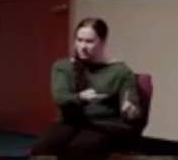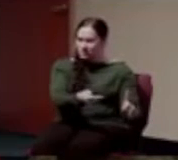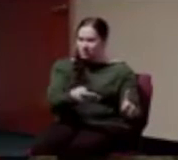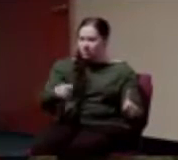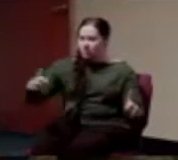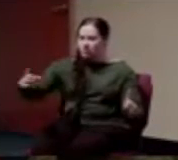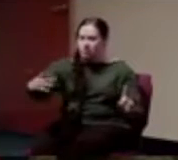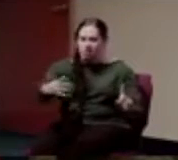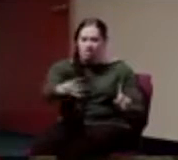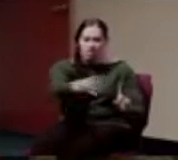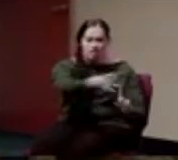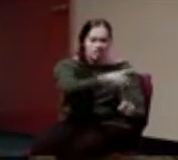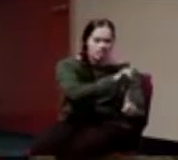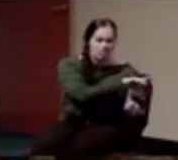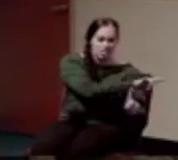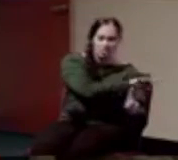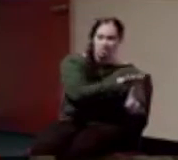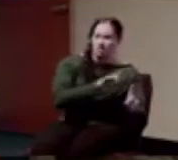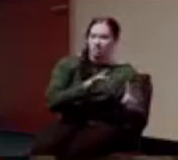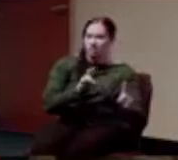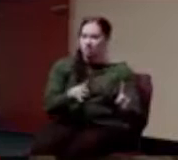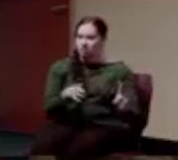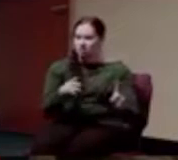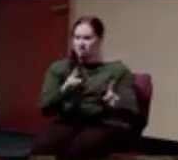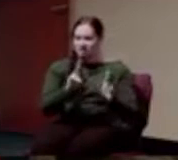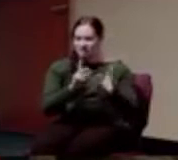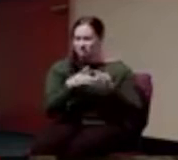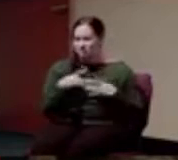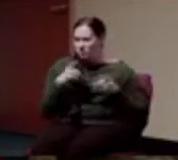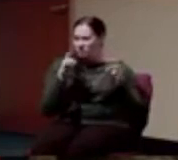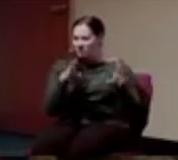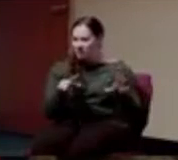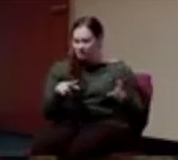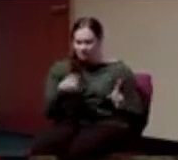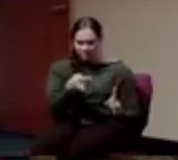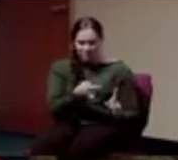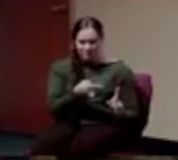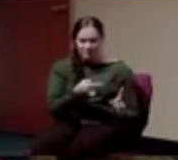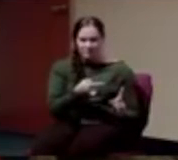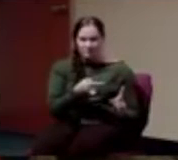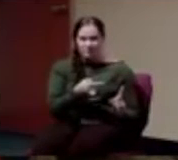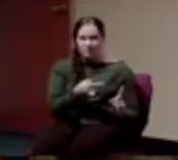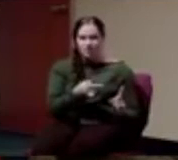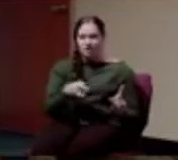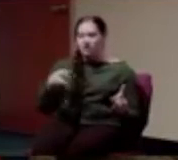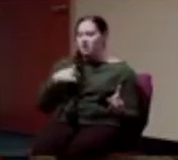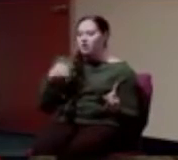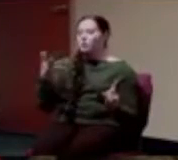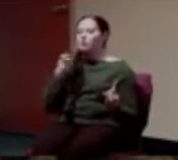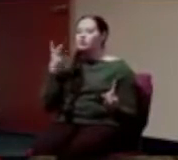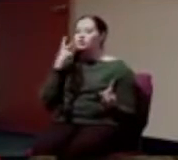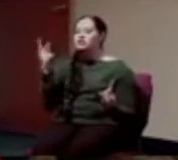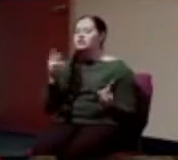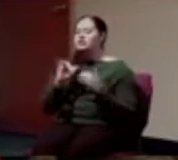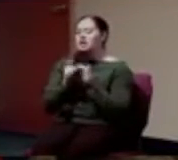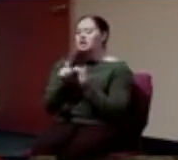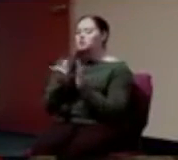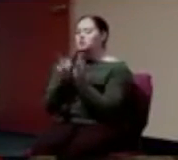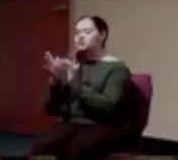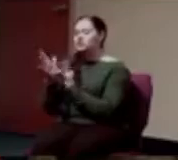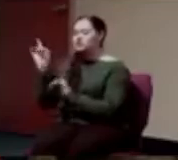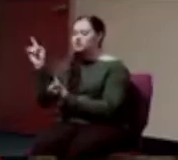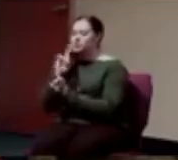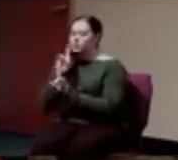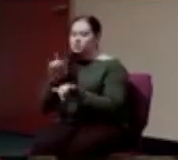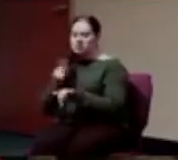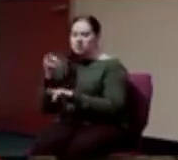And I want you, if you're in here and you don't know Jesus or you haven't had a good picture of him, again, I want you to see how Jesus responds to you.